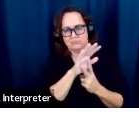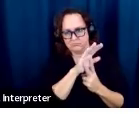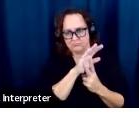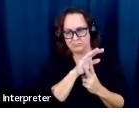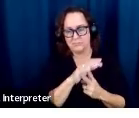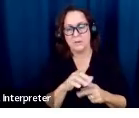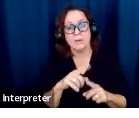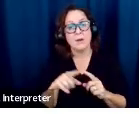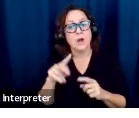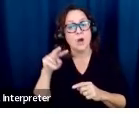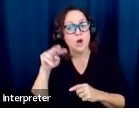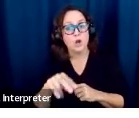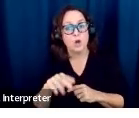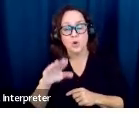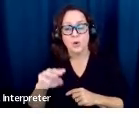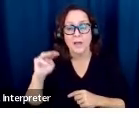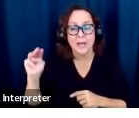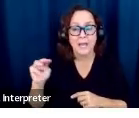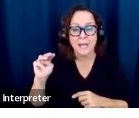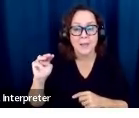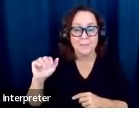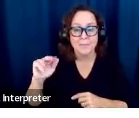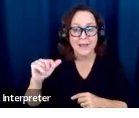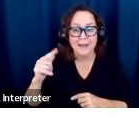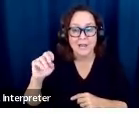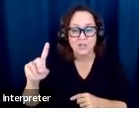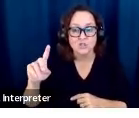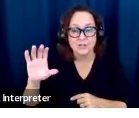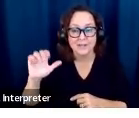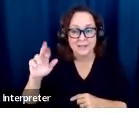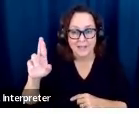your managed care organization if you have